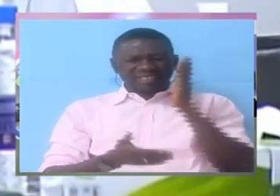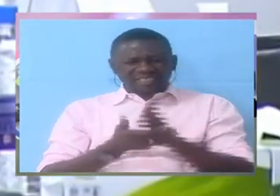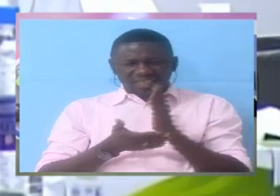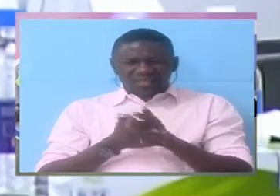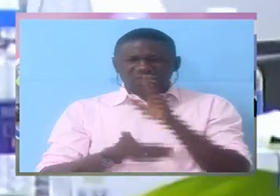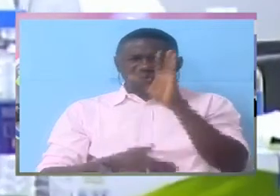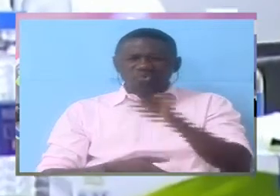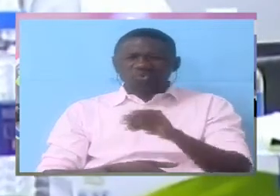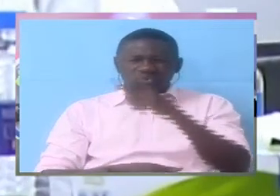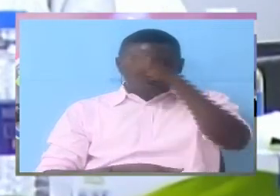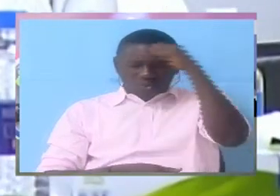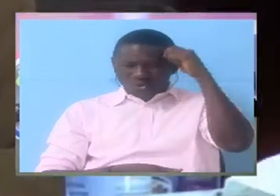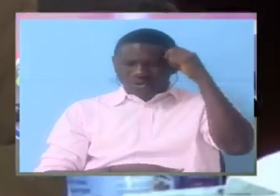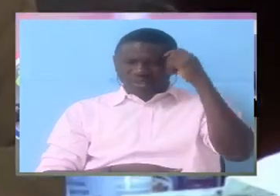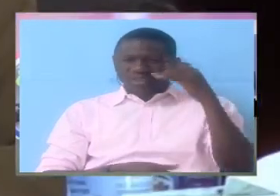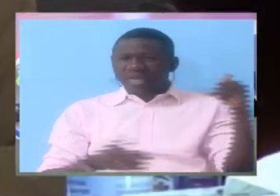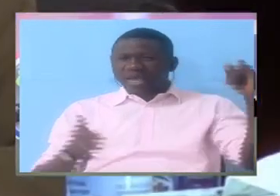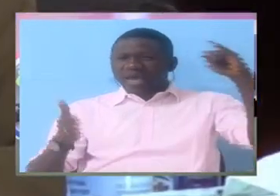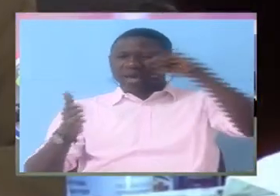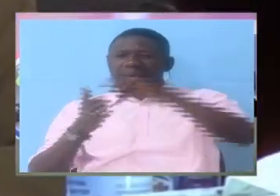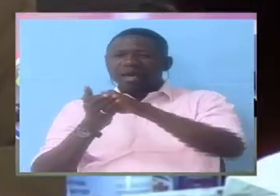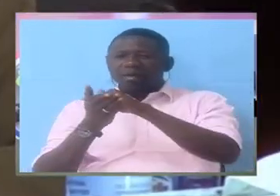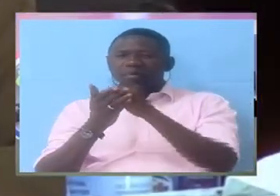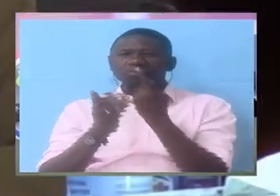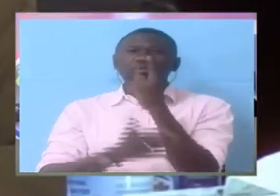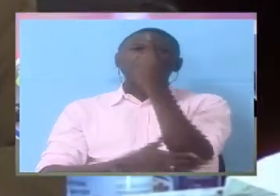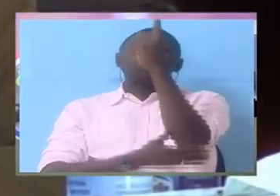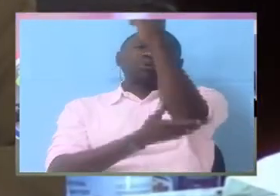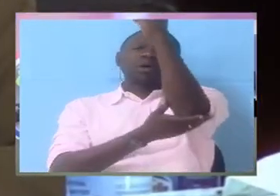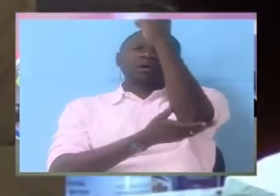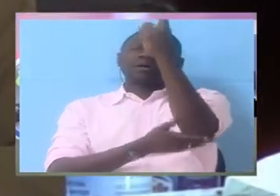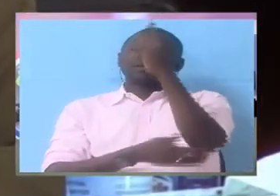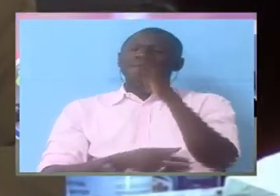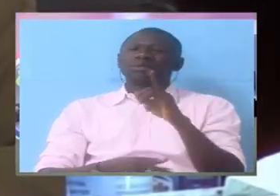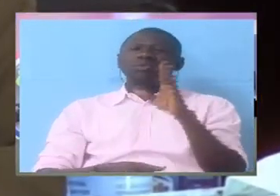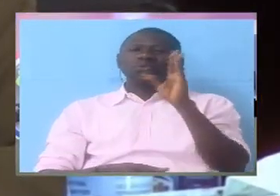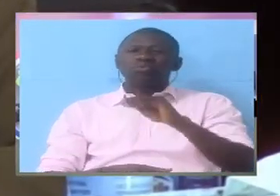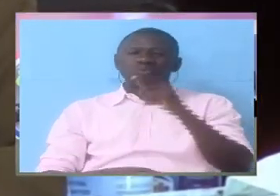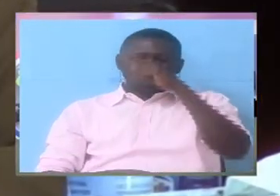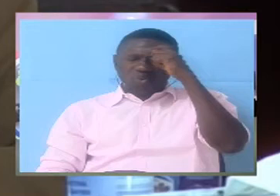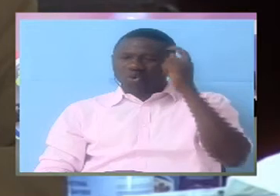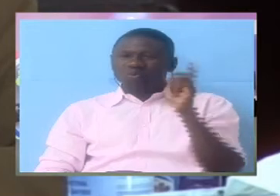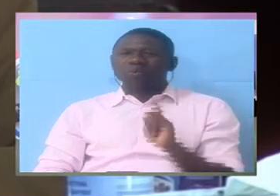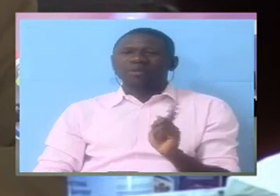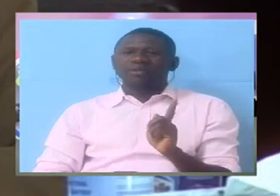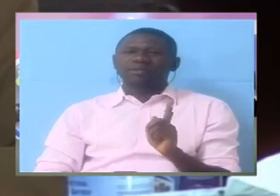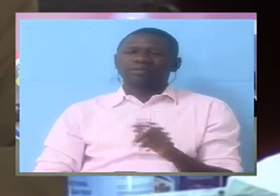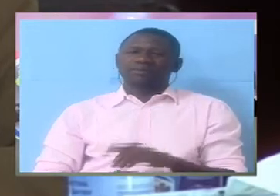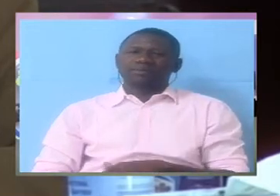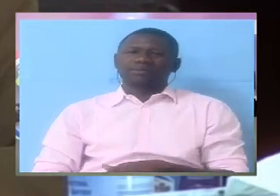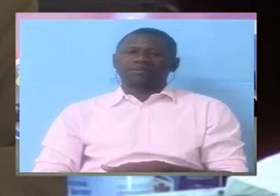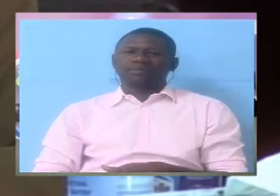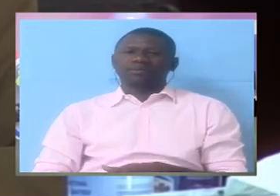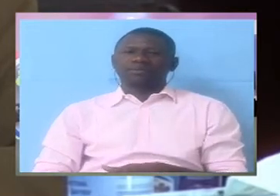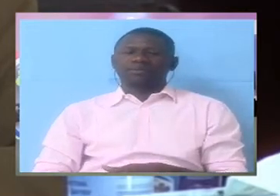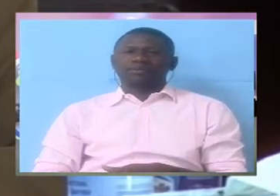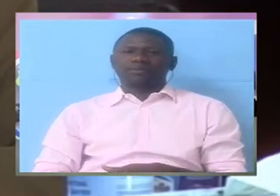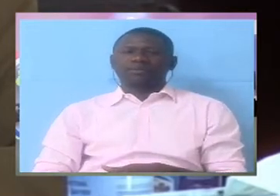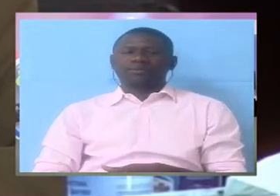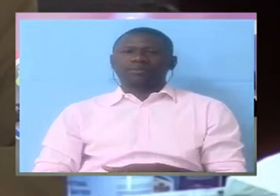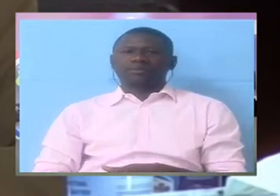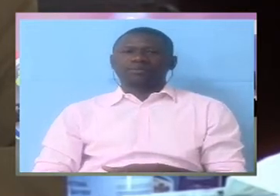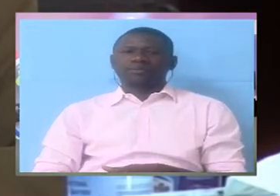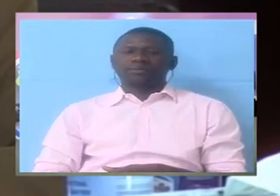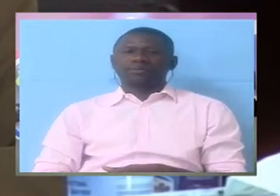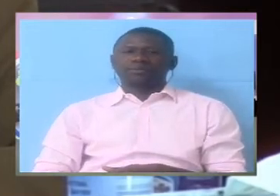koyo sanji tanin sabalake klunti la jidula la bunjamba santo menuning menkatara chokinyolo bundala je. What sanji tanin sabo